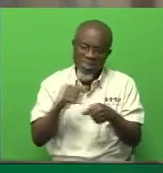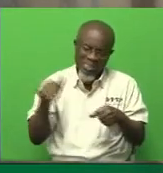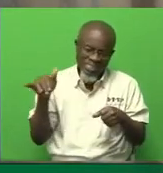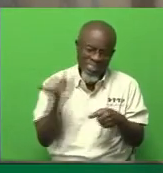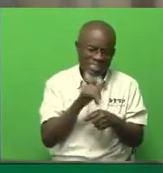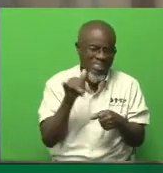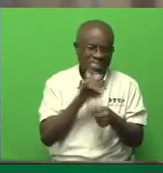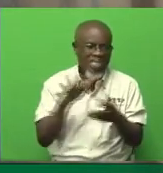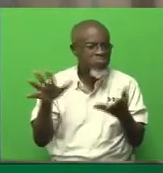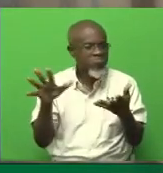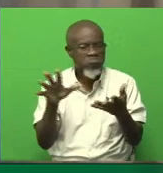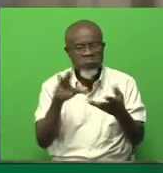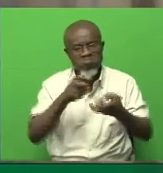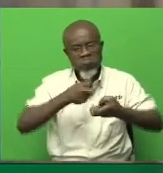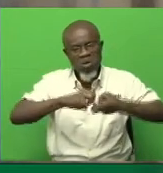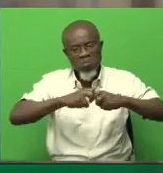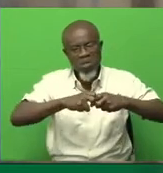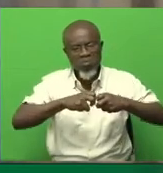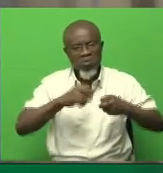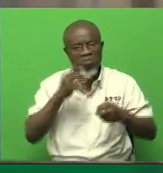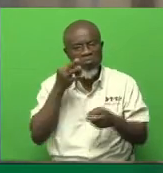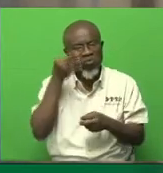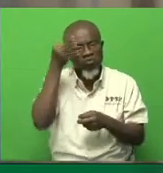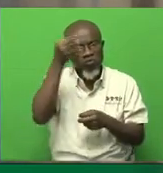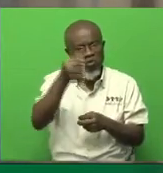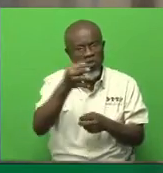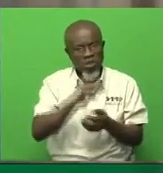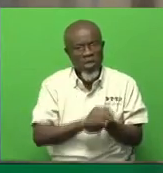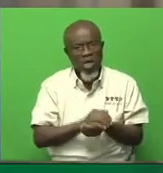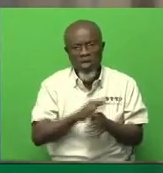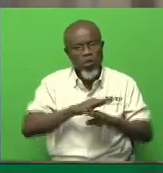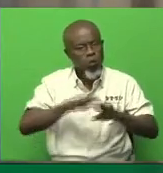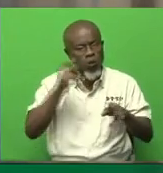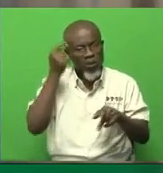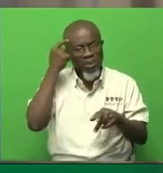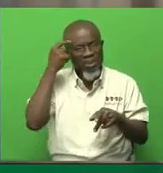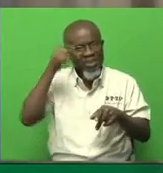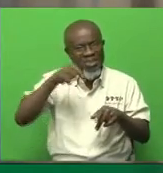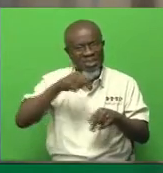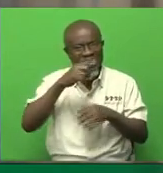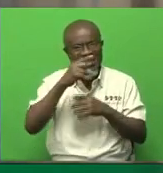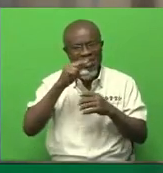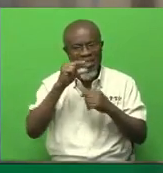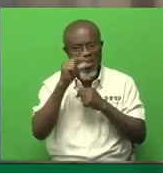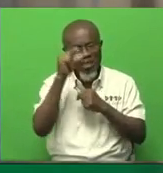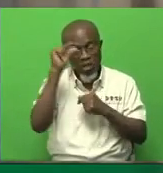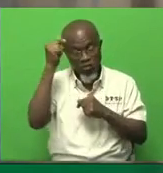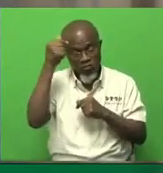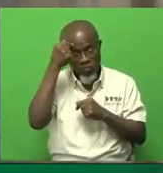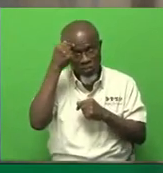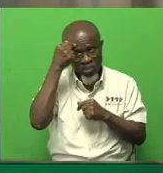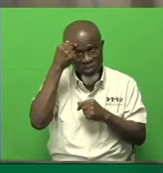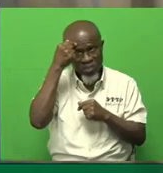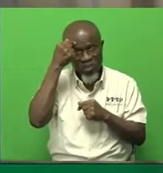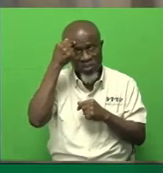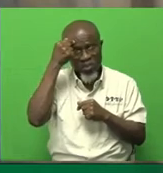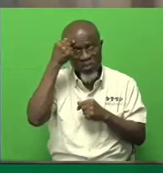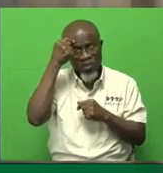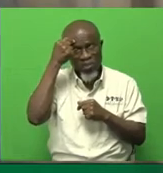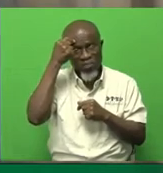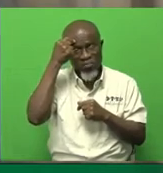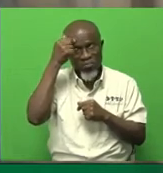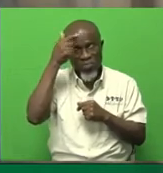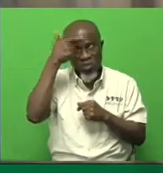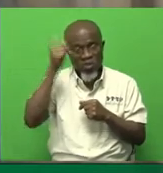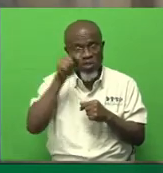it's going to cause the same distressed Madam speaker I don't think that is government is even aware because they live in Ivory